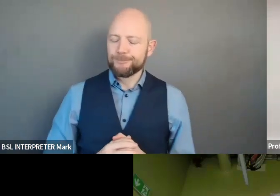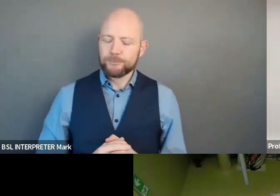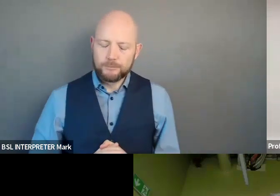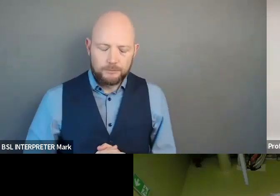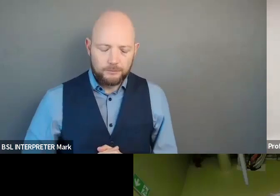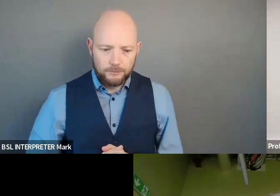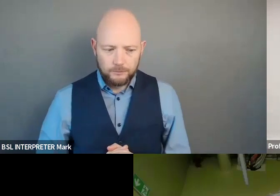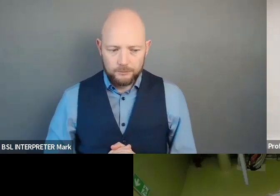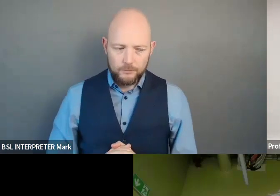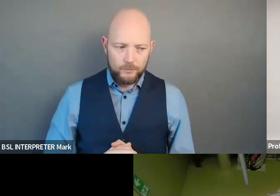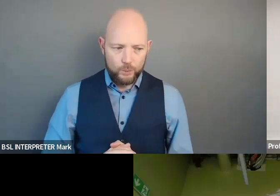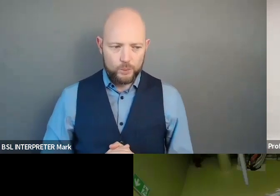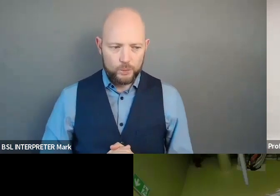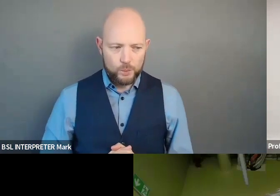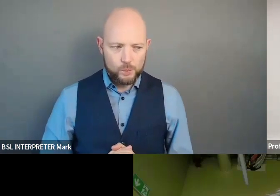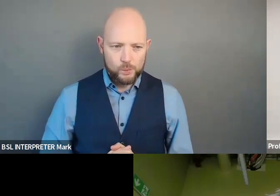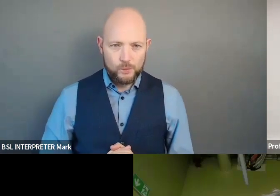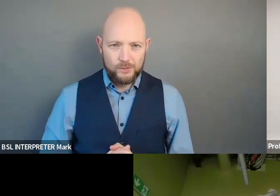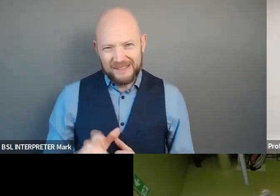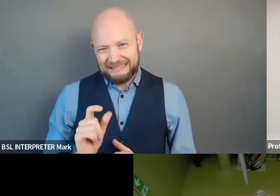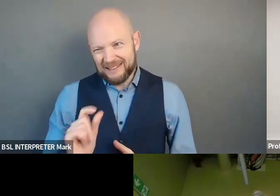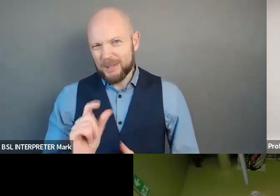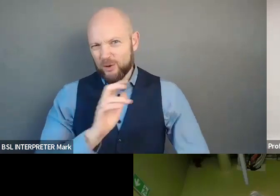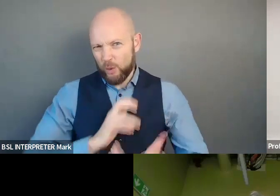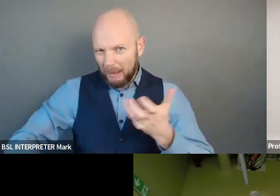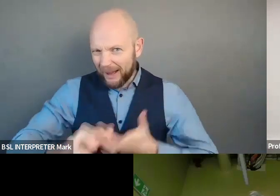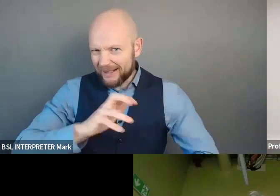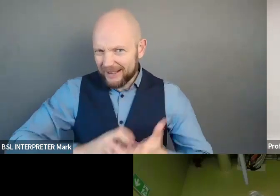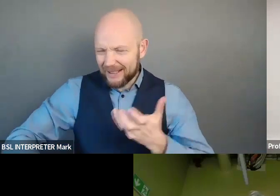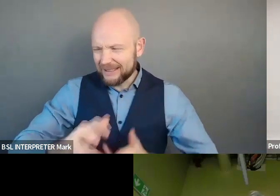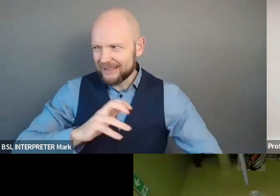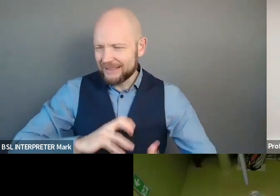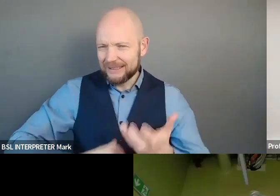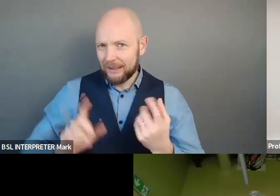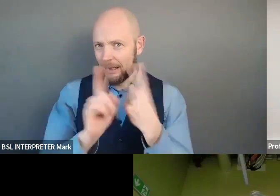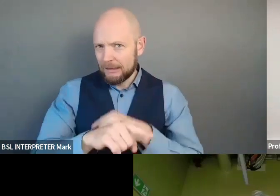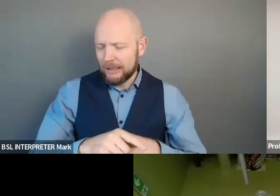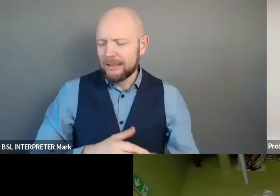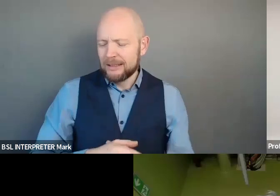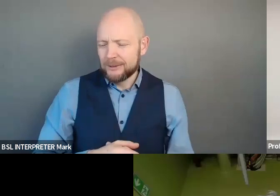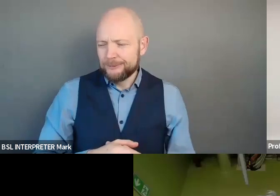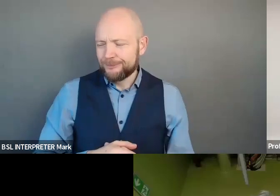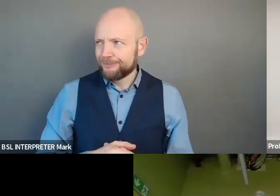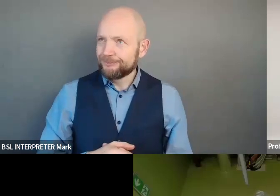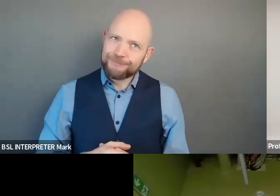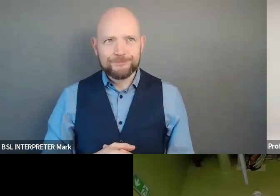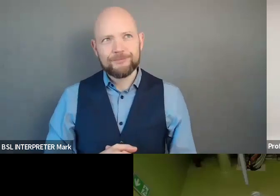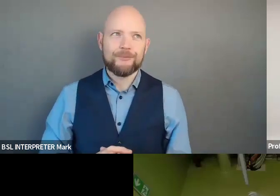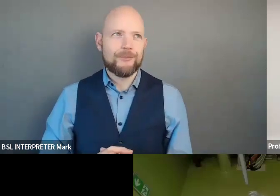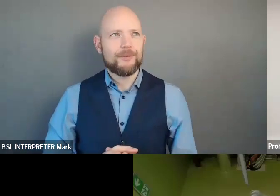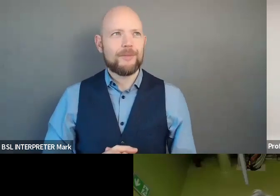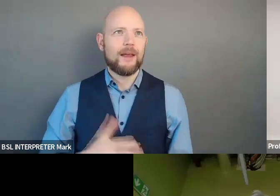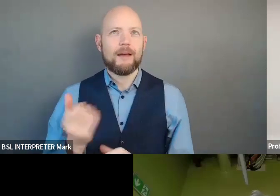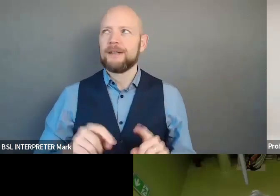there are. It is complicated, this, because there are so many different sort of sets